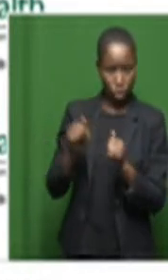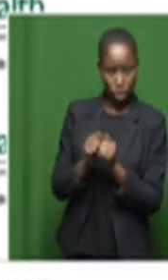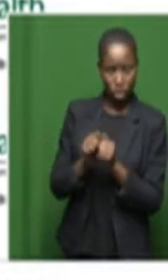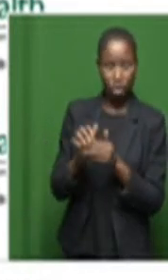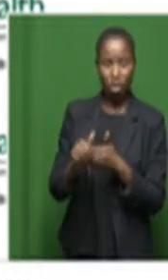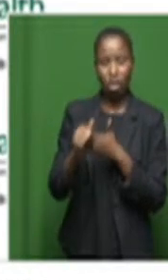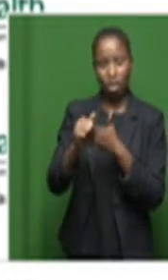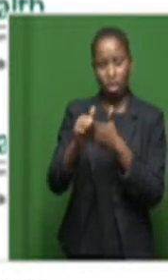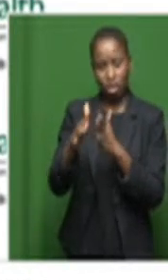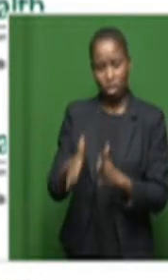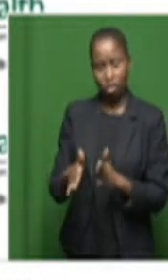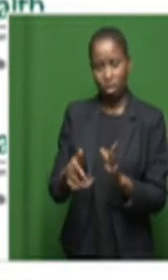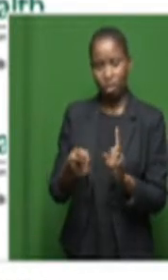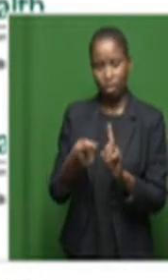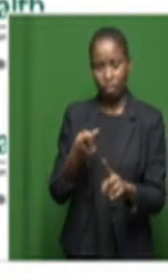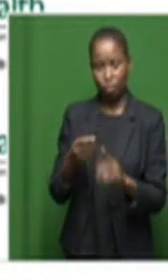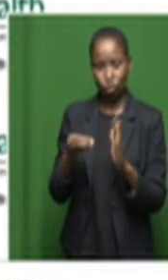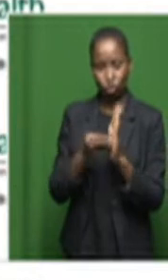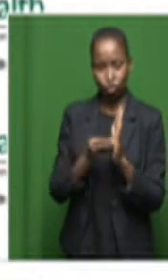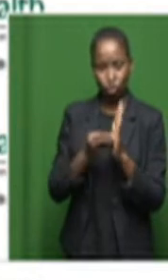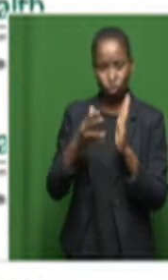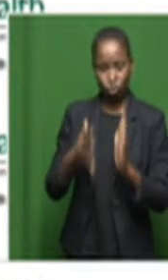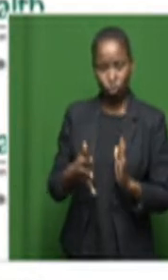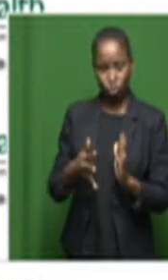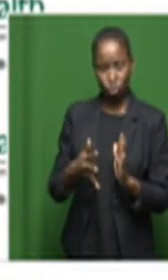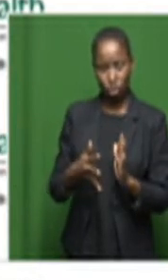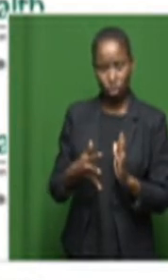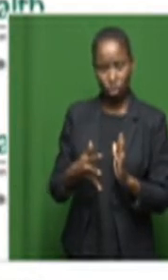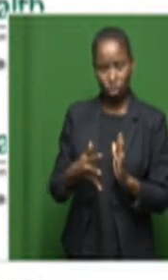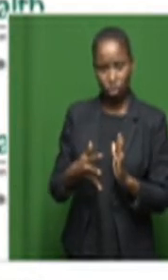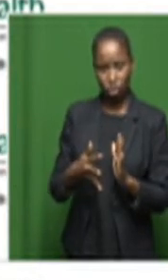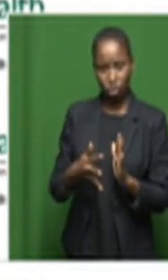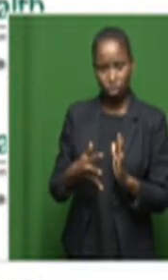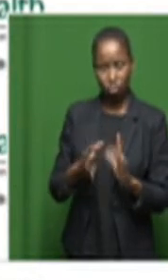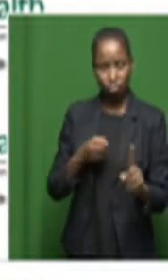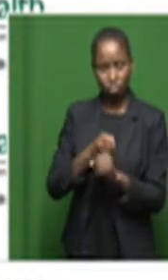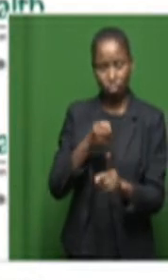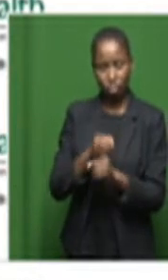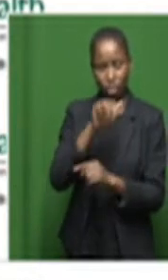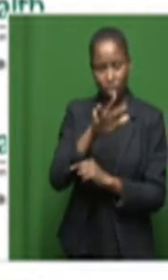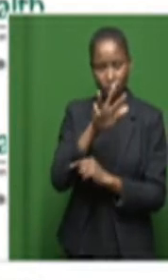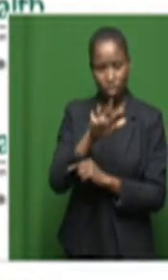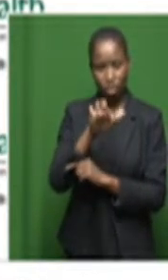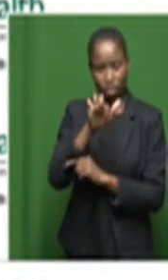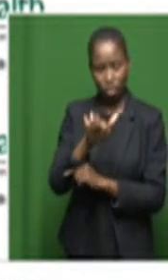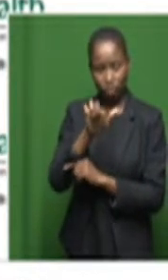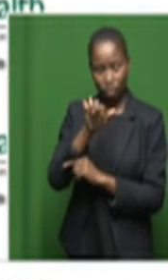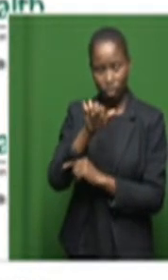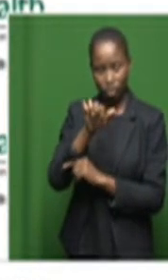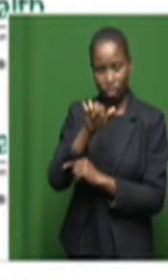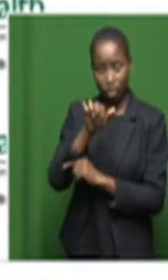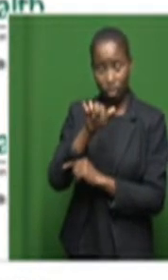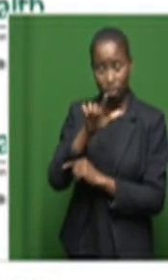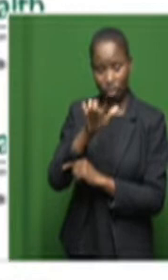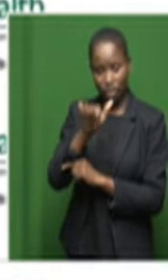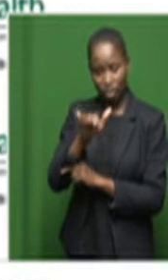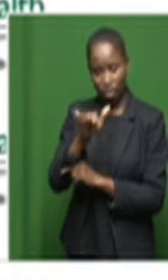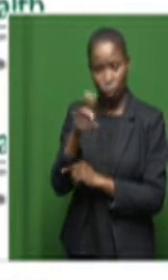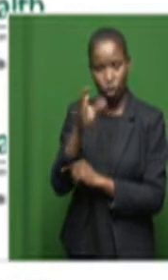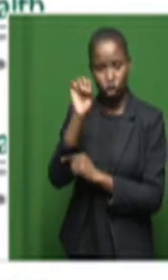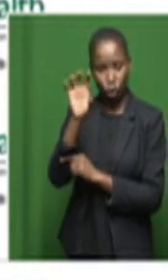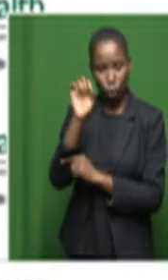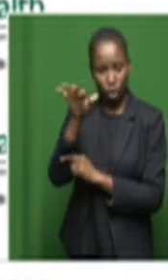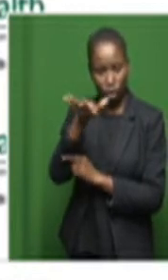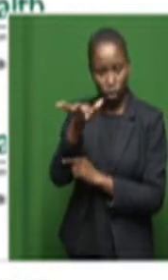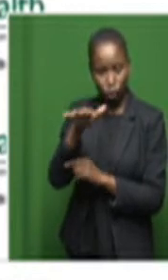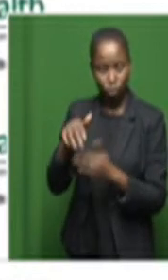leader of the student uprising in 1976 in Soweto, a leader of the then Soweto Students